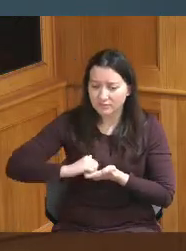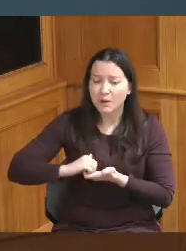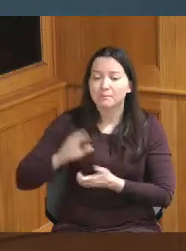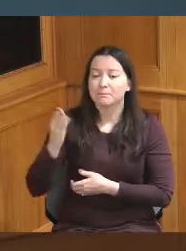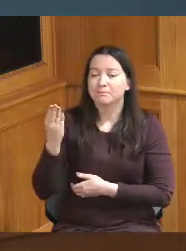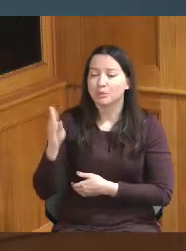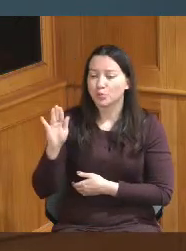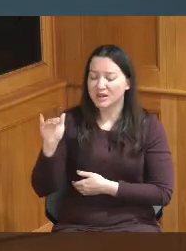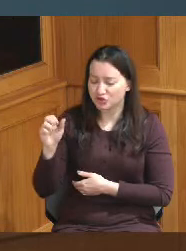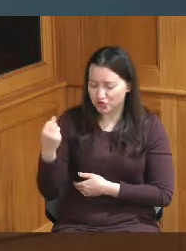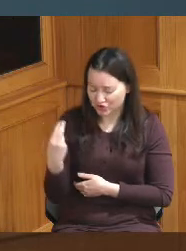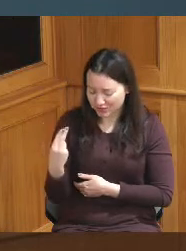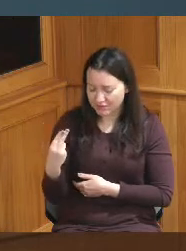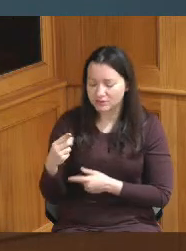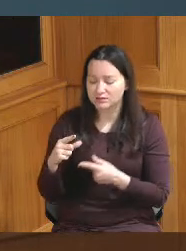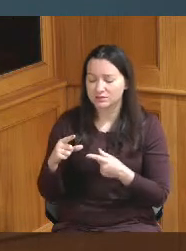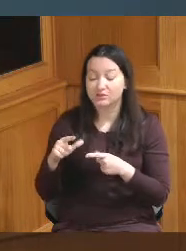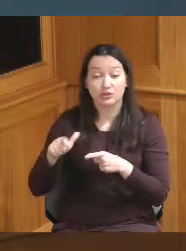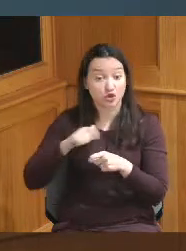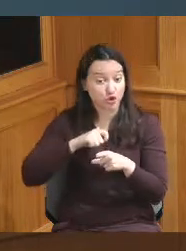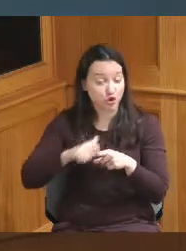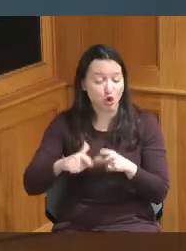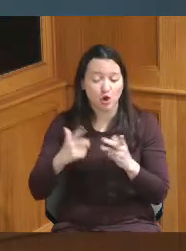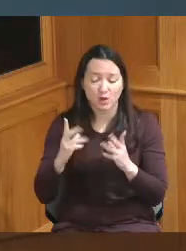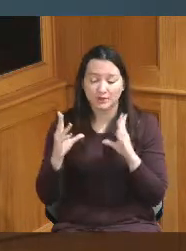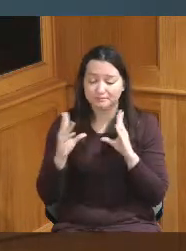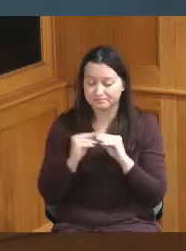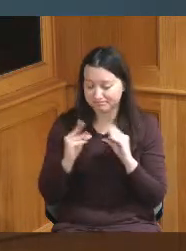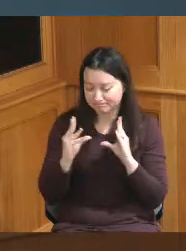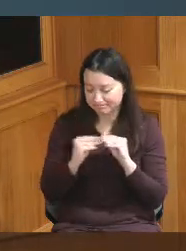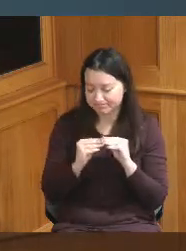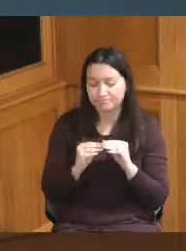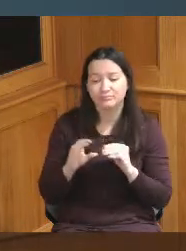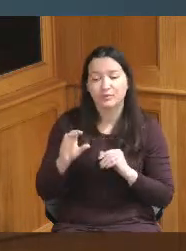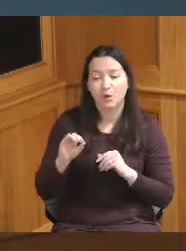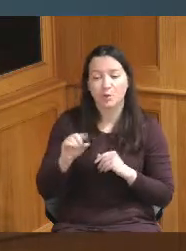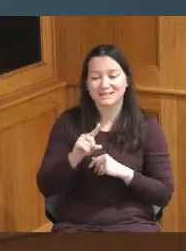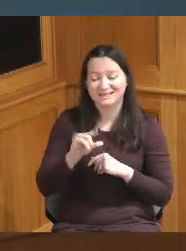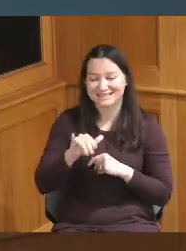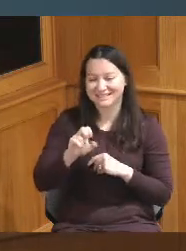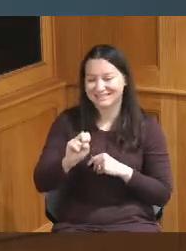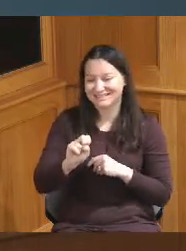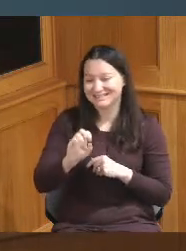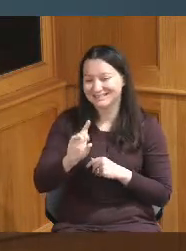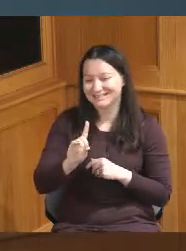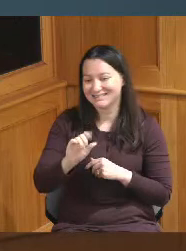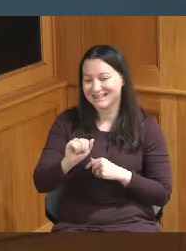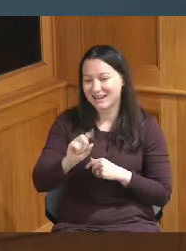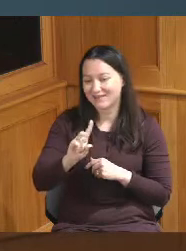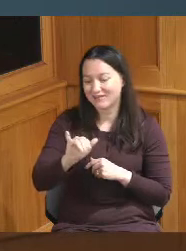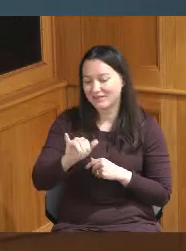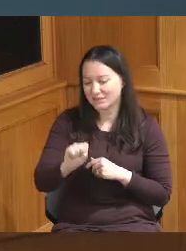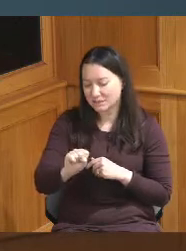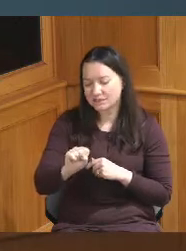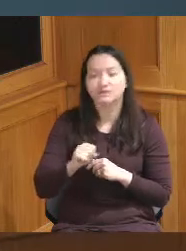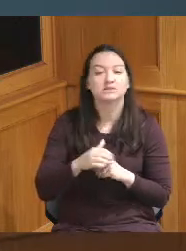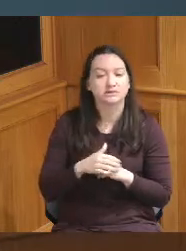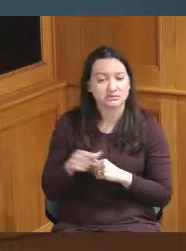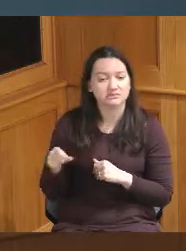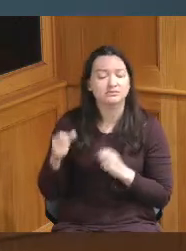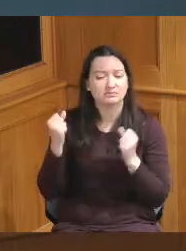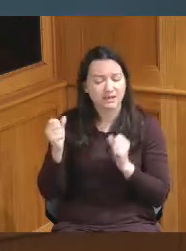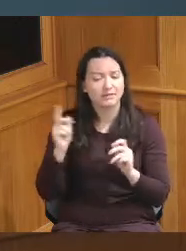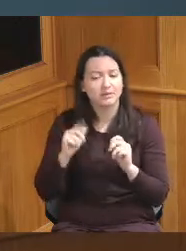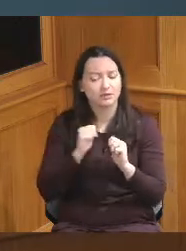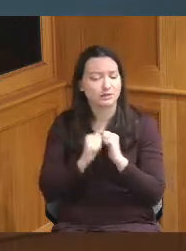Ash has called and wanted to meet with them, Ozzie Davis, so a lot of people that's in the sports arena. So I want to thank them.